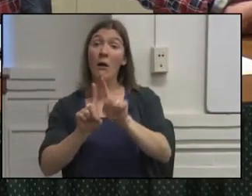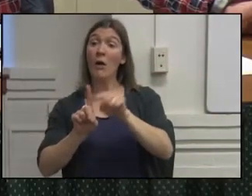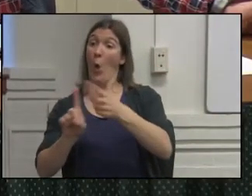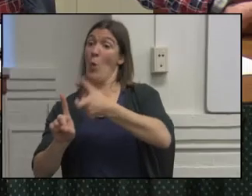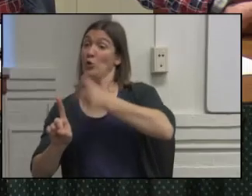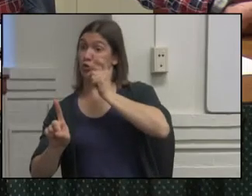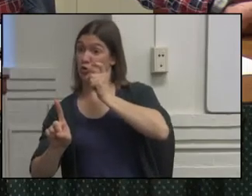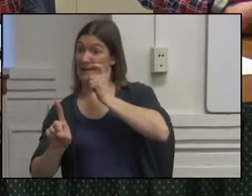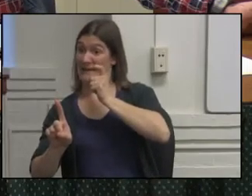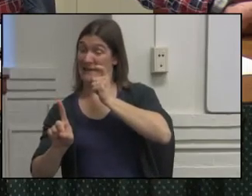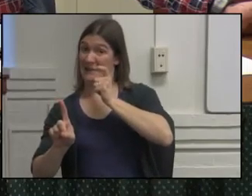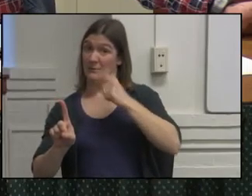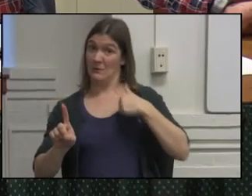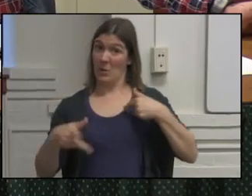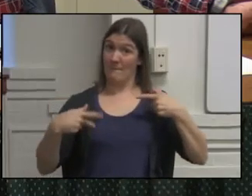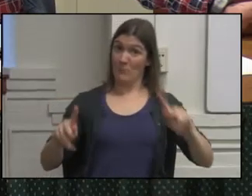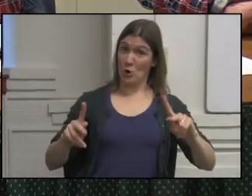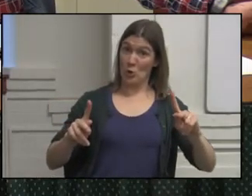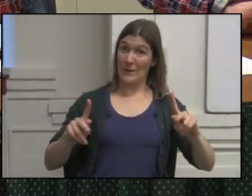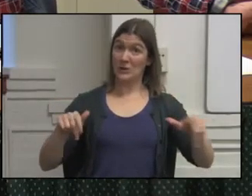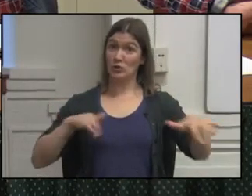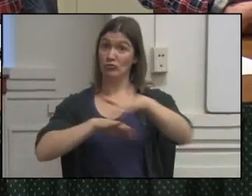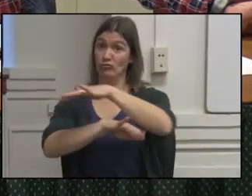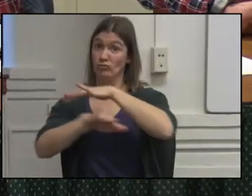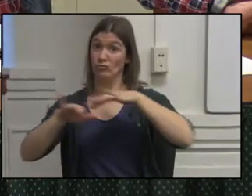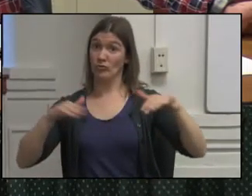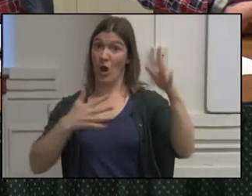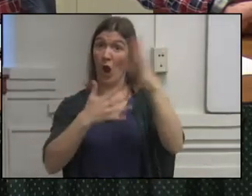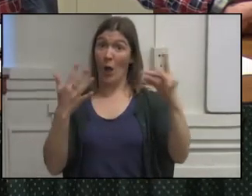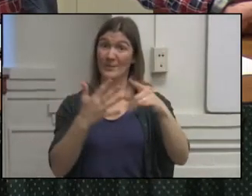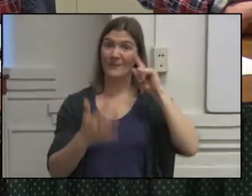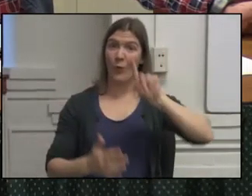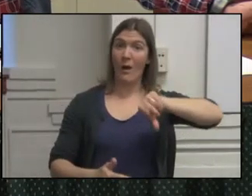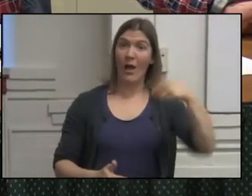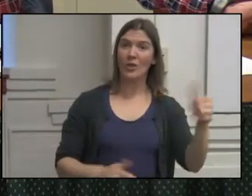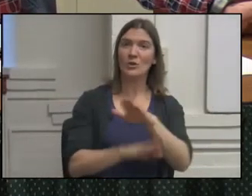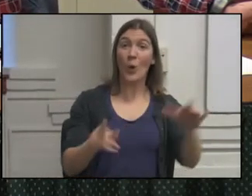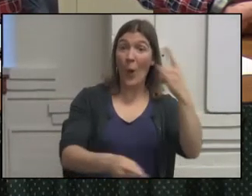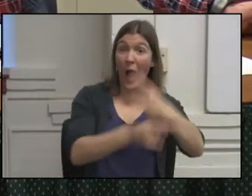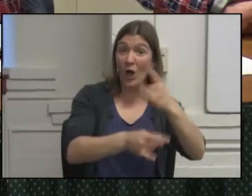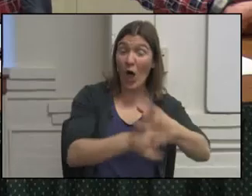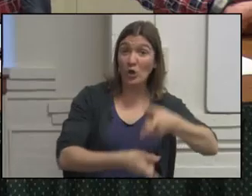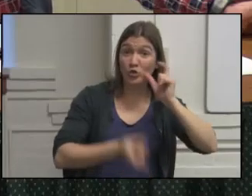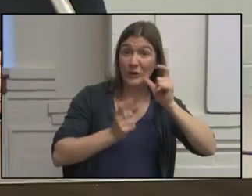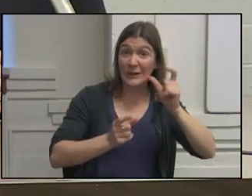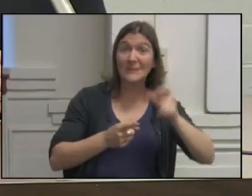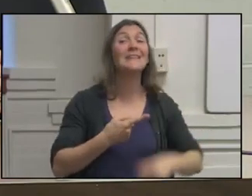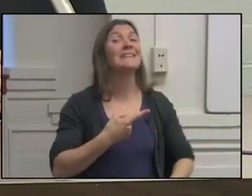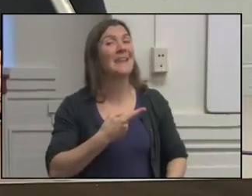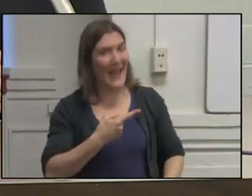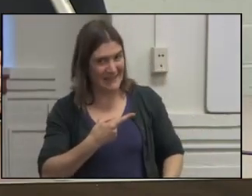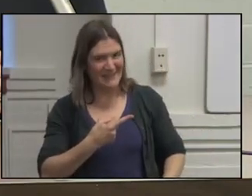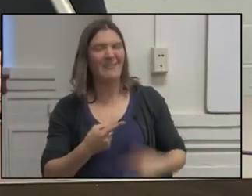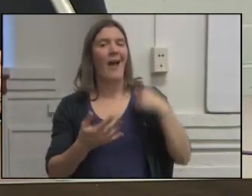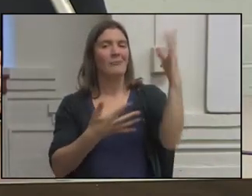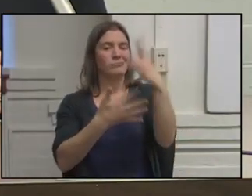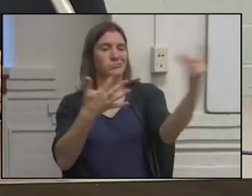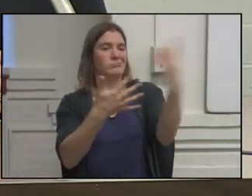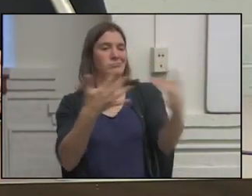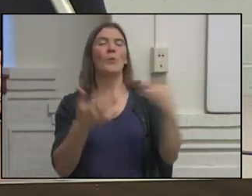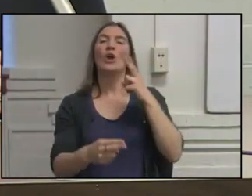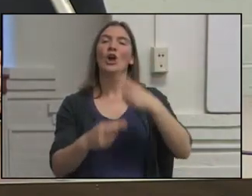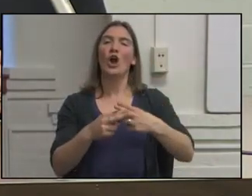want to enjoy one of these vendors, will there be options available for those people? Great question. Yes. We have several.